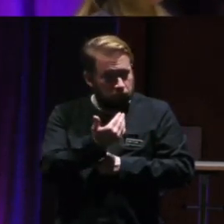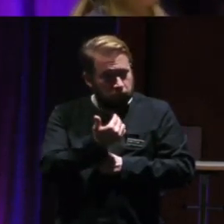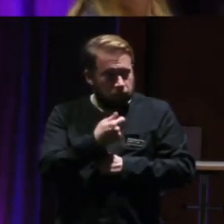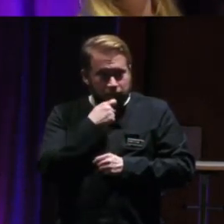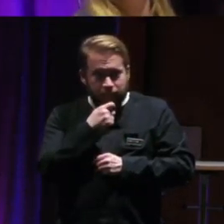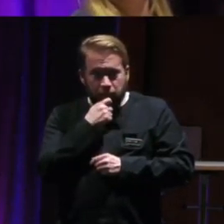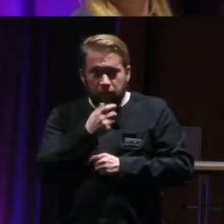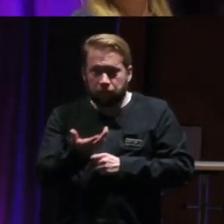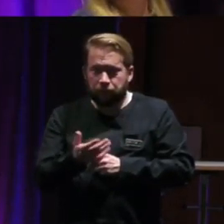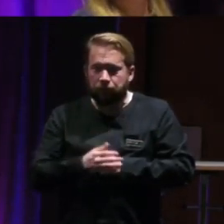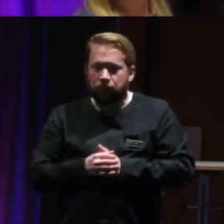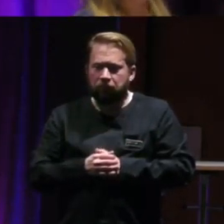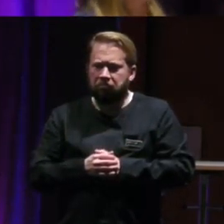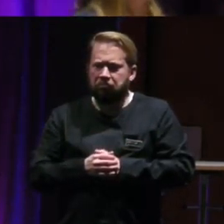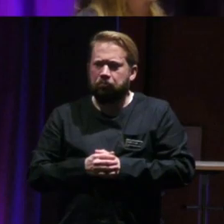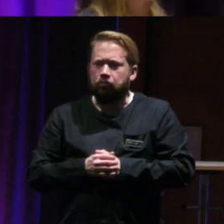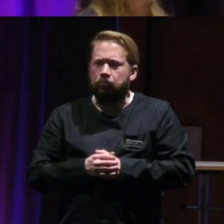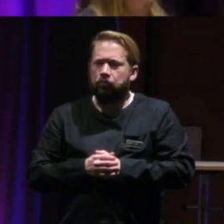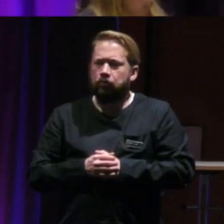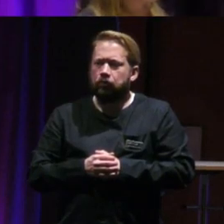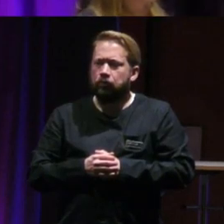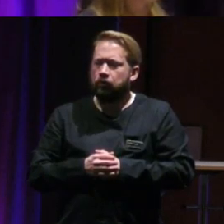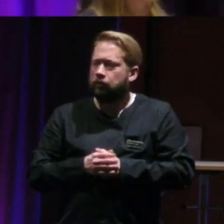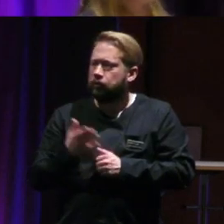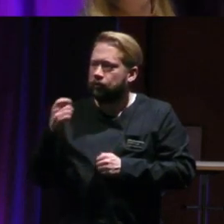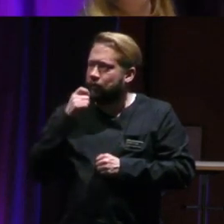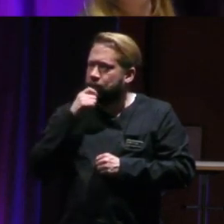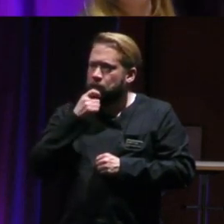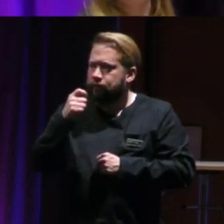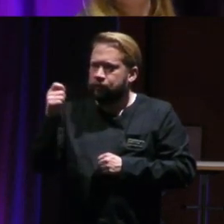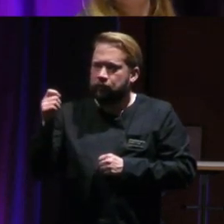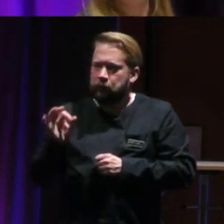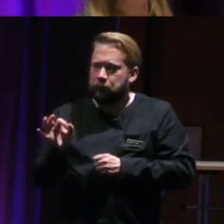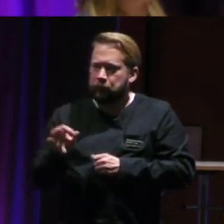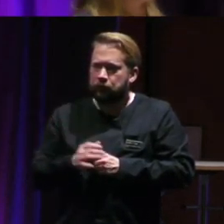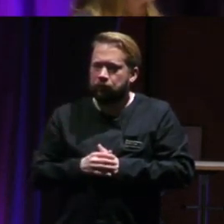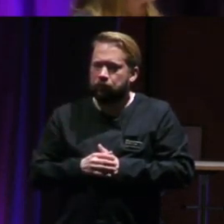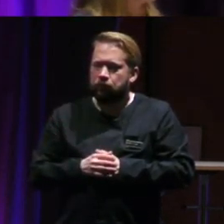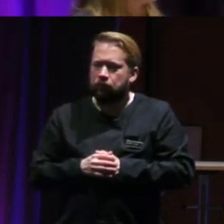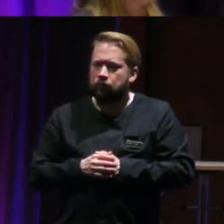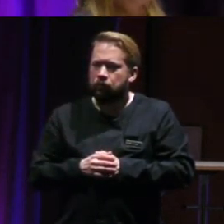By the end. Yeah. Okay. Do we have a mic for the questions?